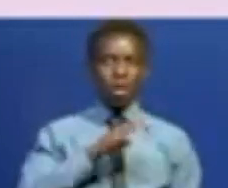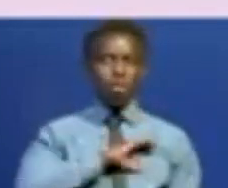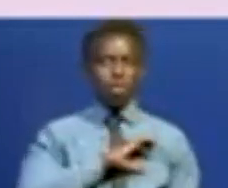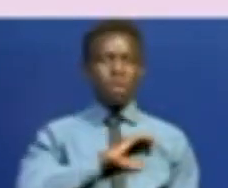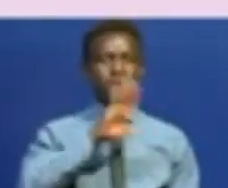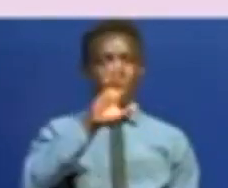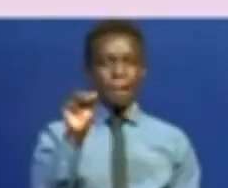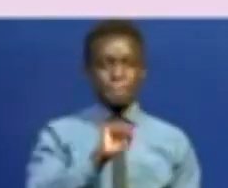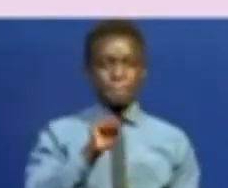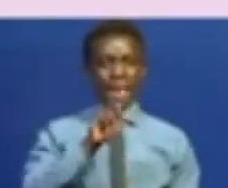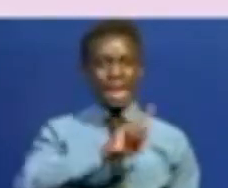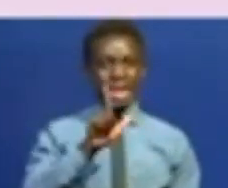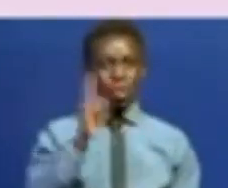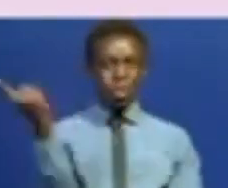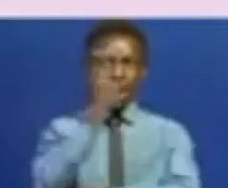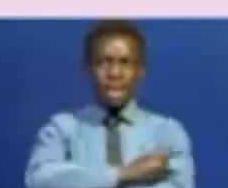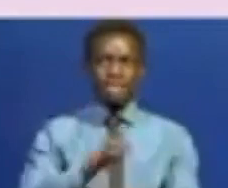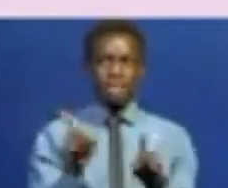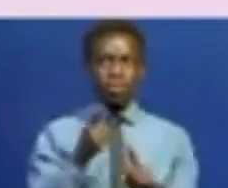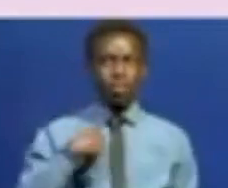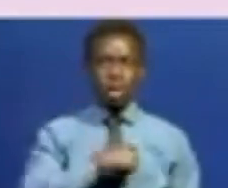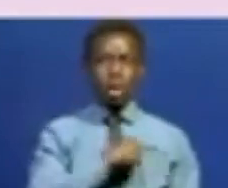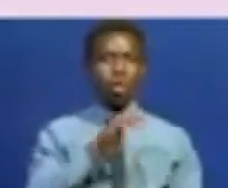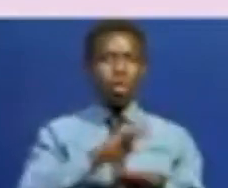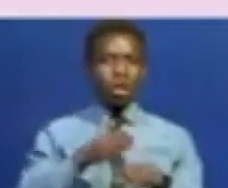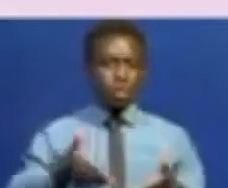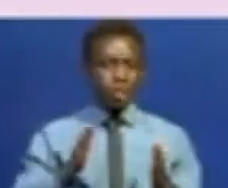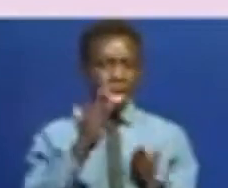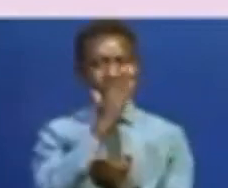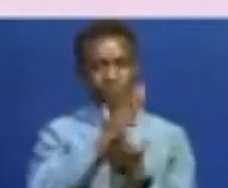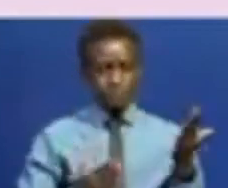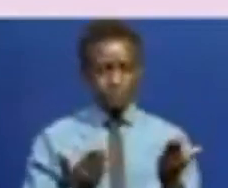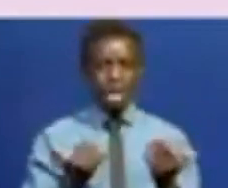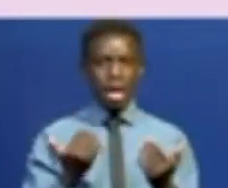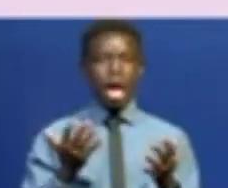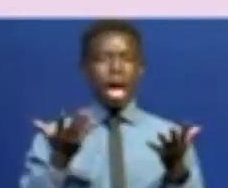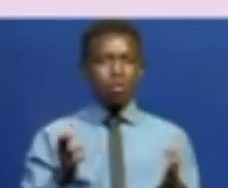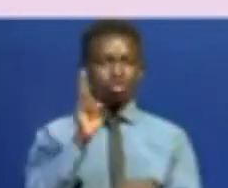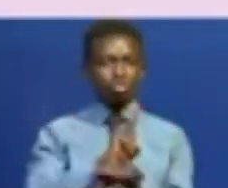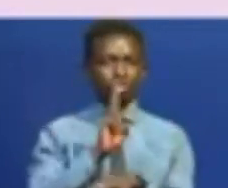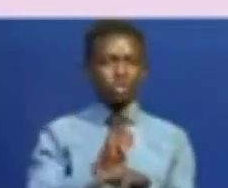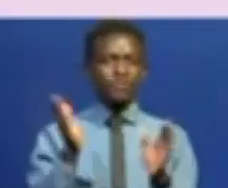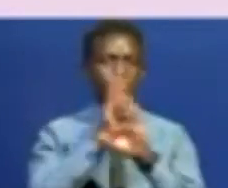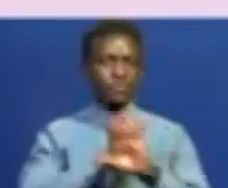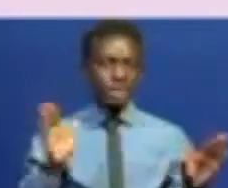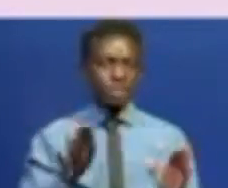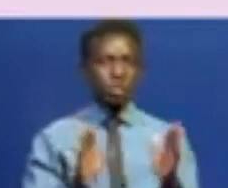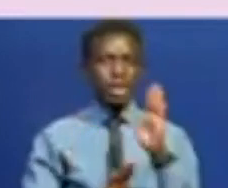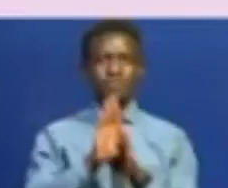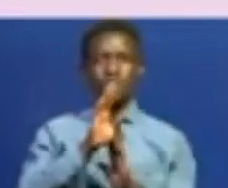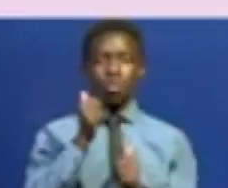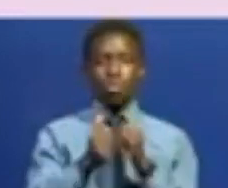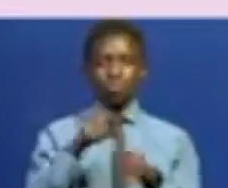5 million liters a day, and we are barely halfway in terms of utilization of the infrastructure that is in